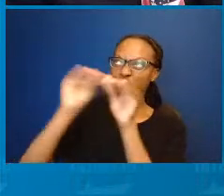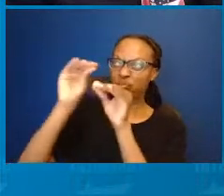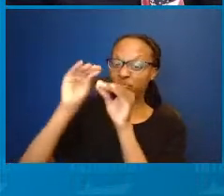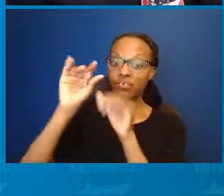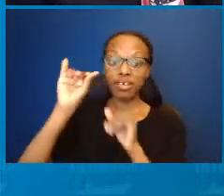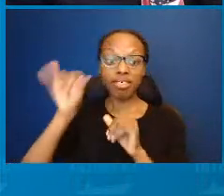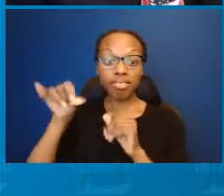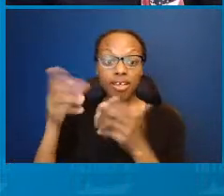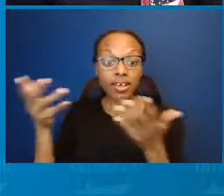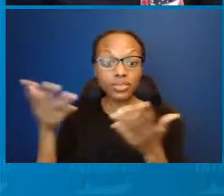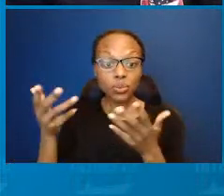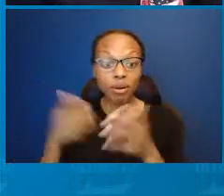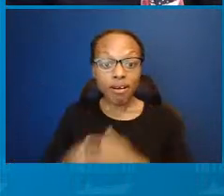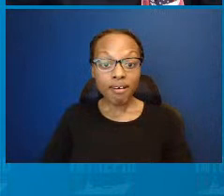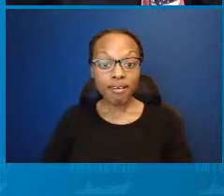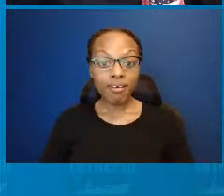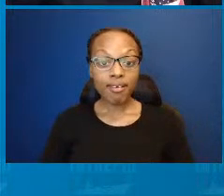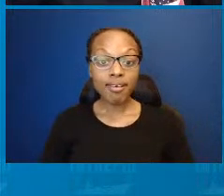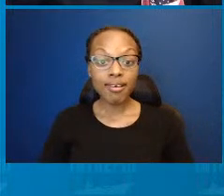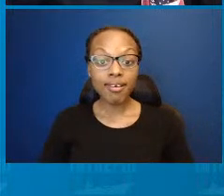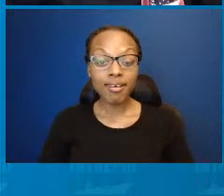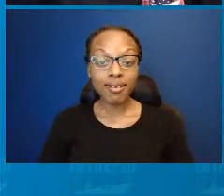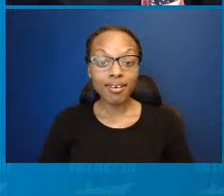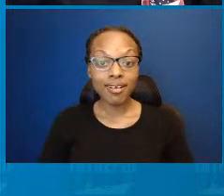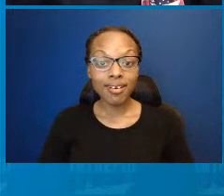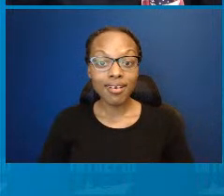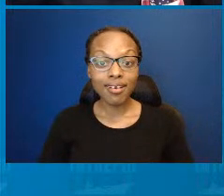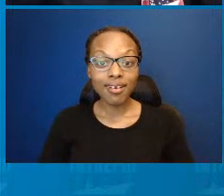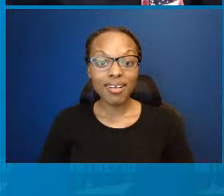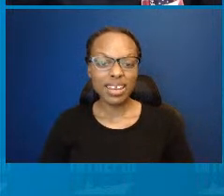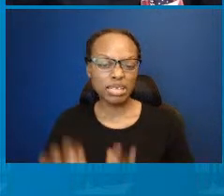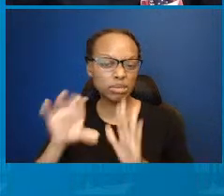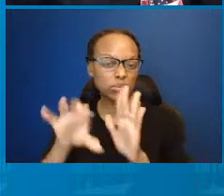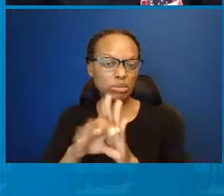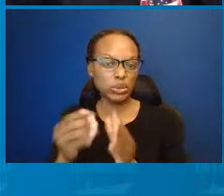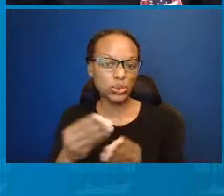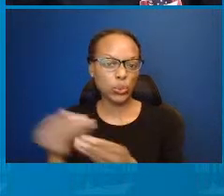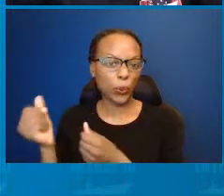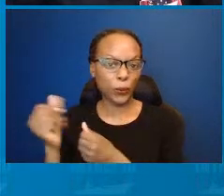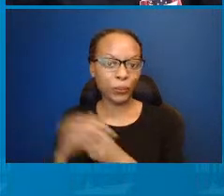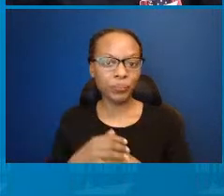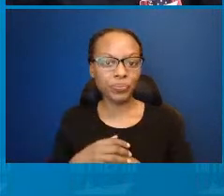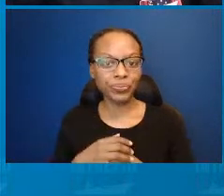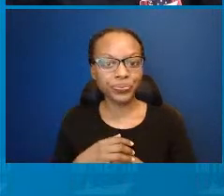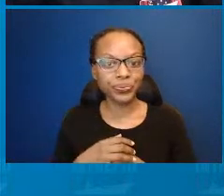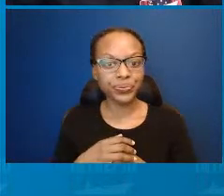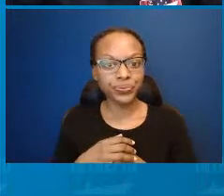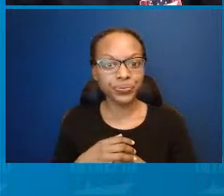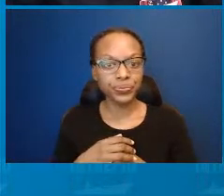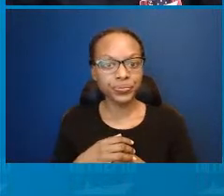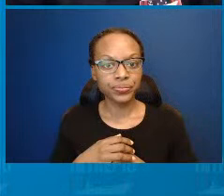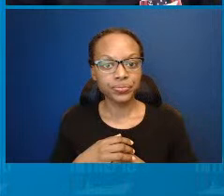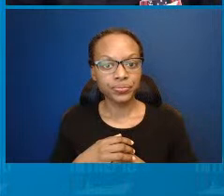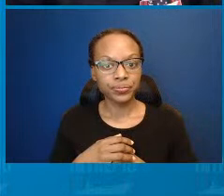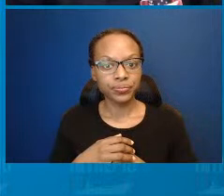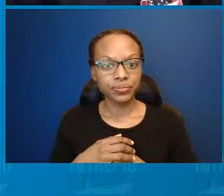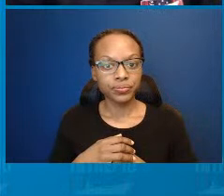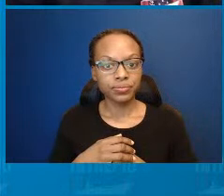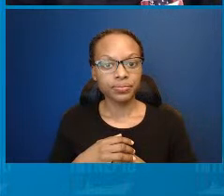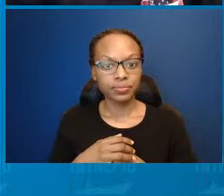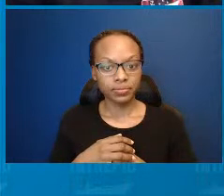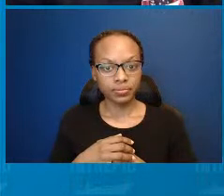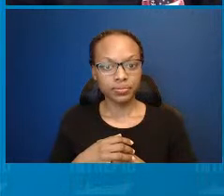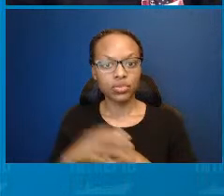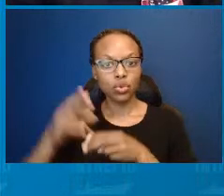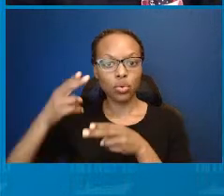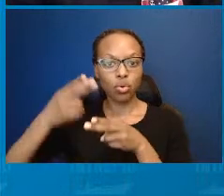have, let me get rid of these pictures. We have what's called the Southern Cross, right? So right here in the south, we have